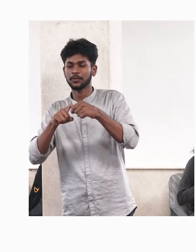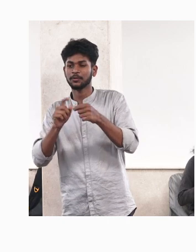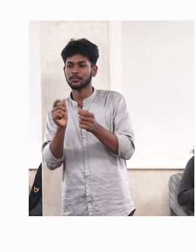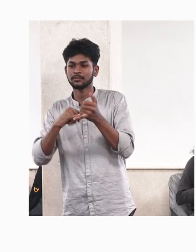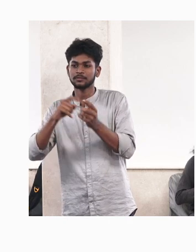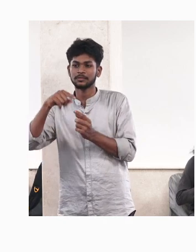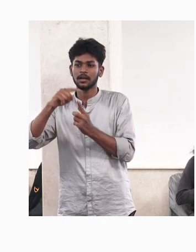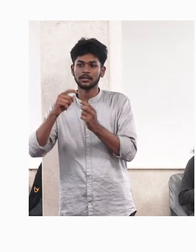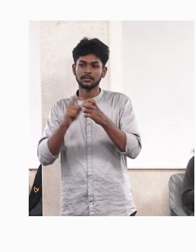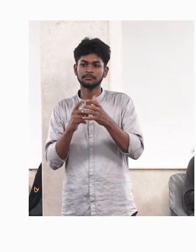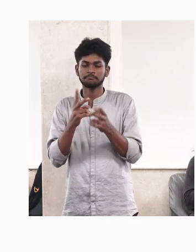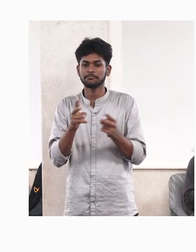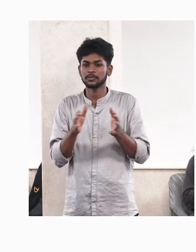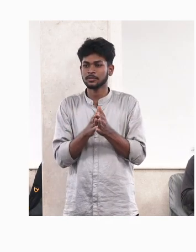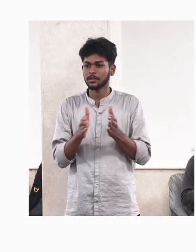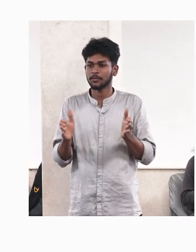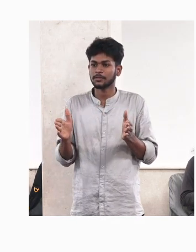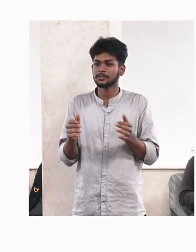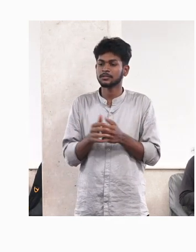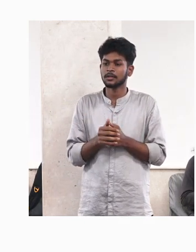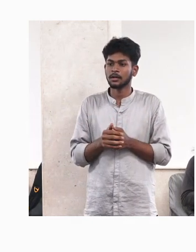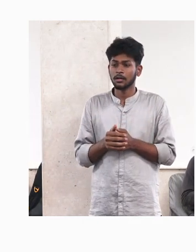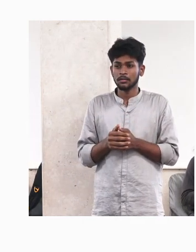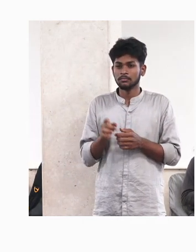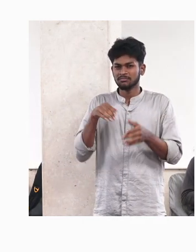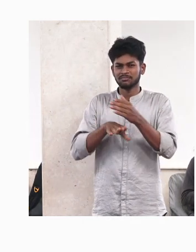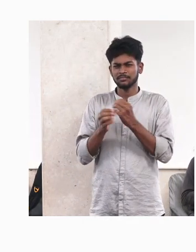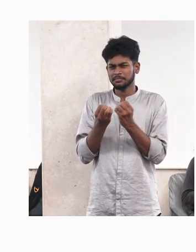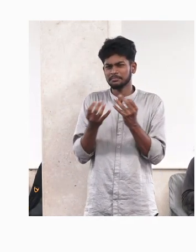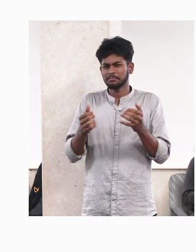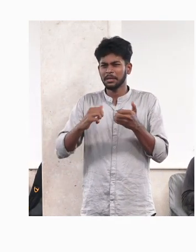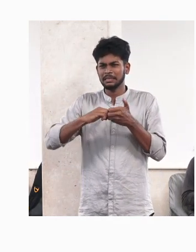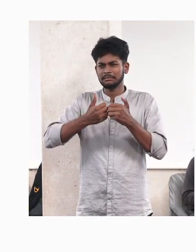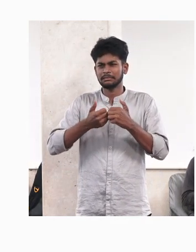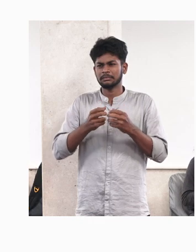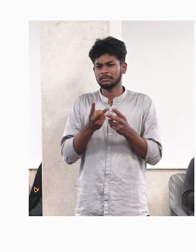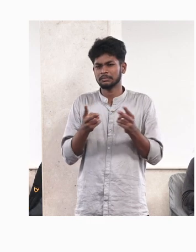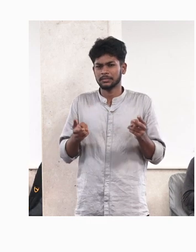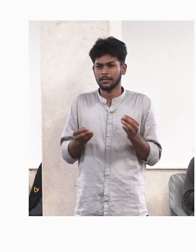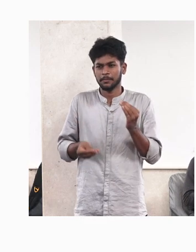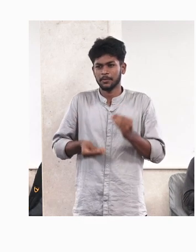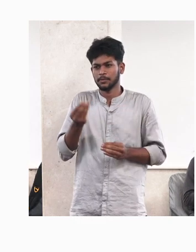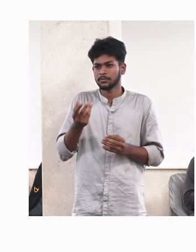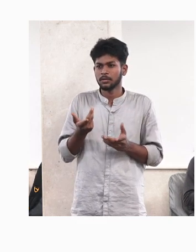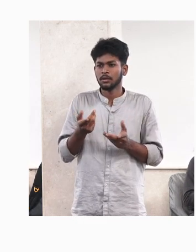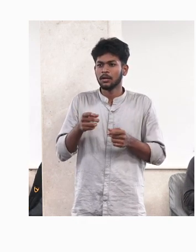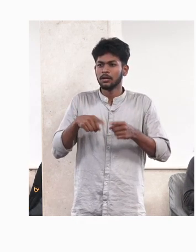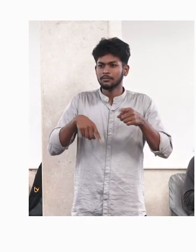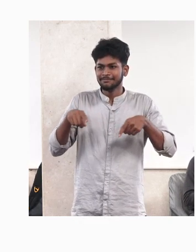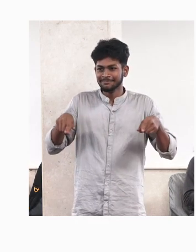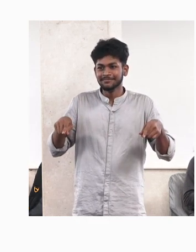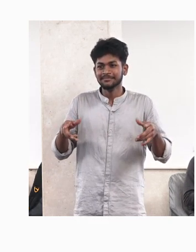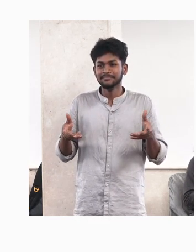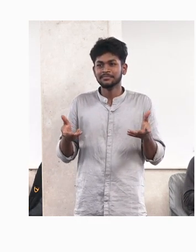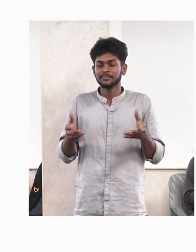guy of the situation. And there are many criticisms about their research because they say are